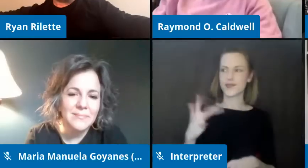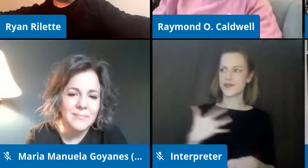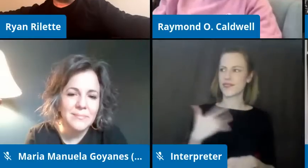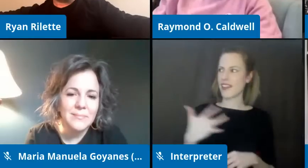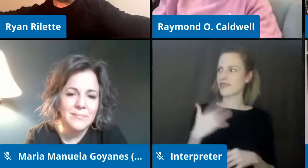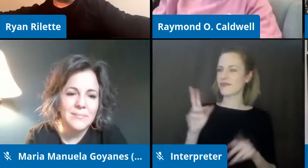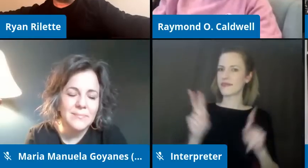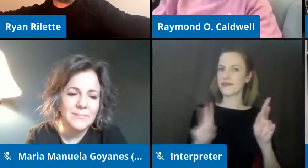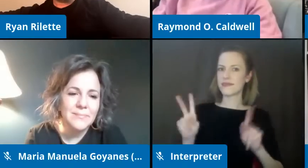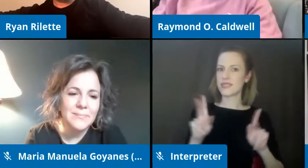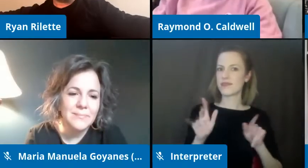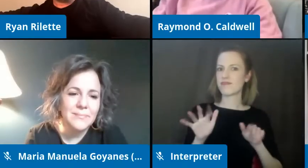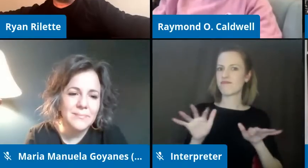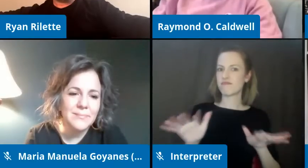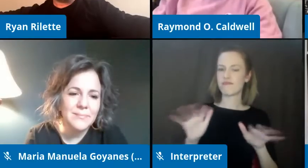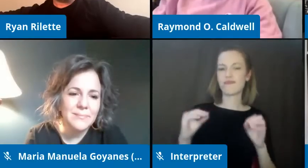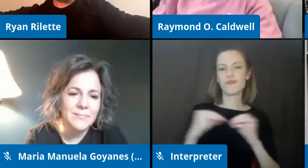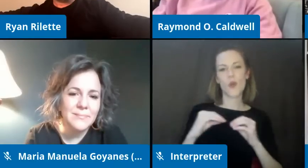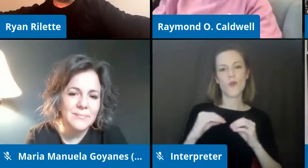like Maria,